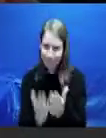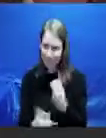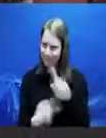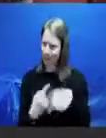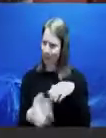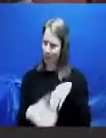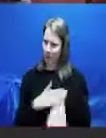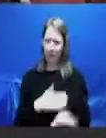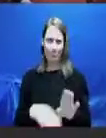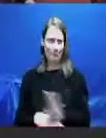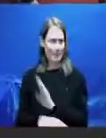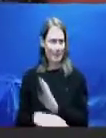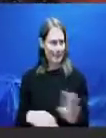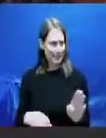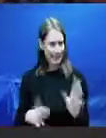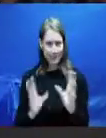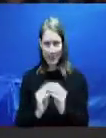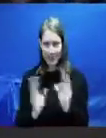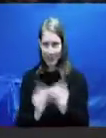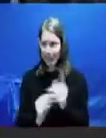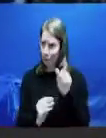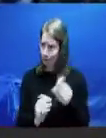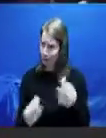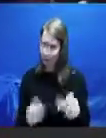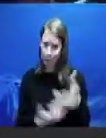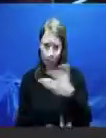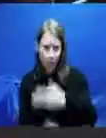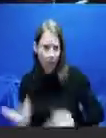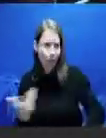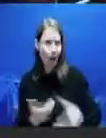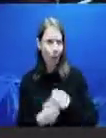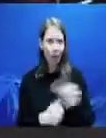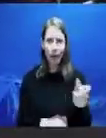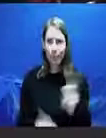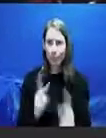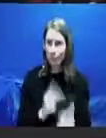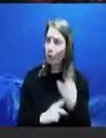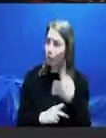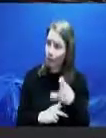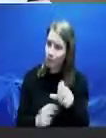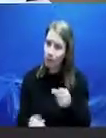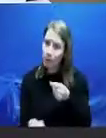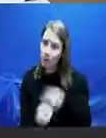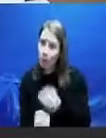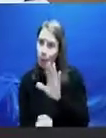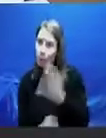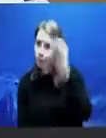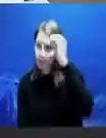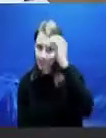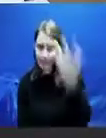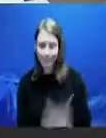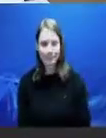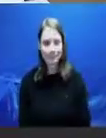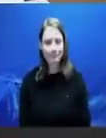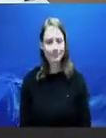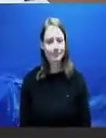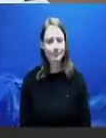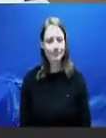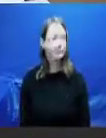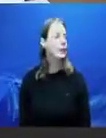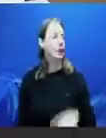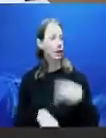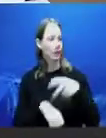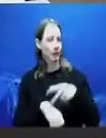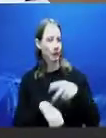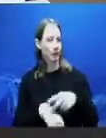sit at a meeting. You need to know how to interact with people, how to cite your information. Principal Bosco says that what she's learned so far about implementing